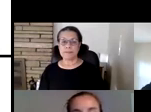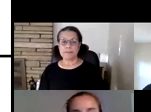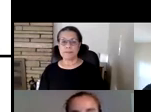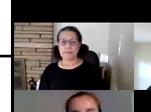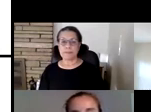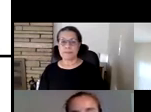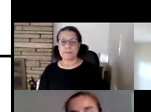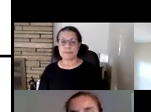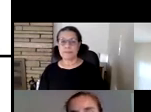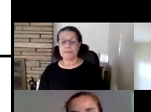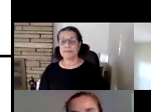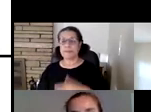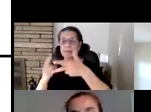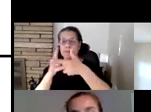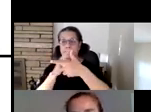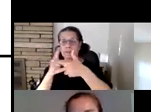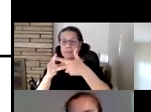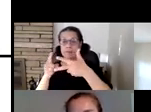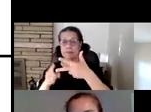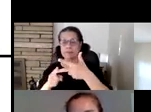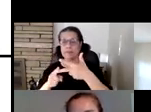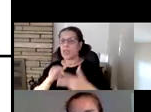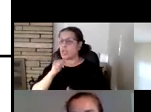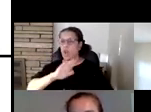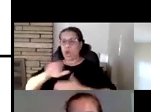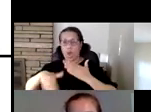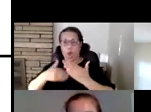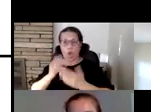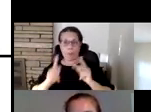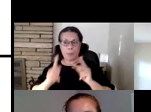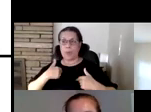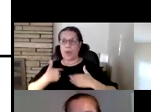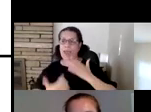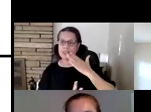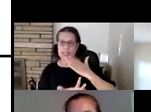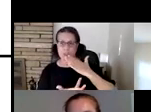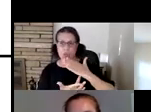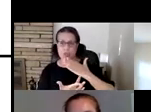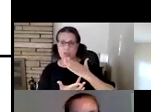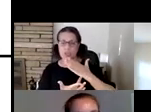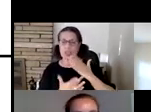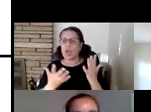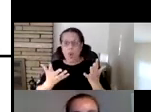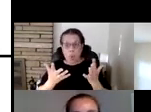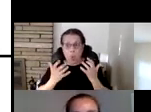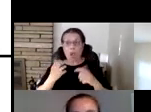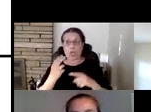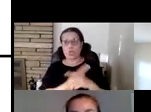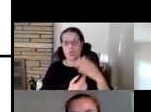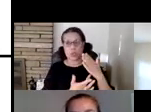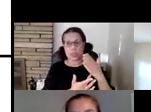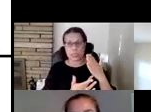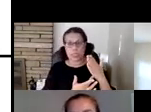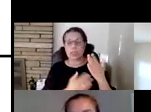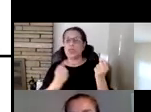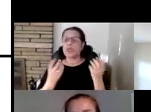So, however, we recognize that not all riders will have technology access or desire to use the system in this way. Therefore, we are